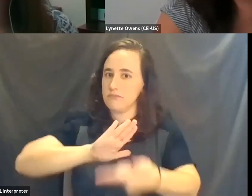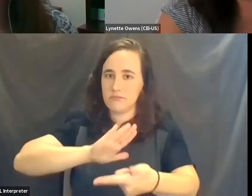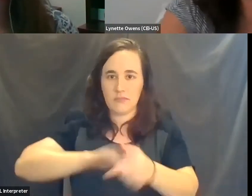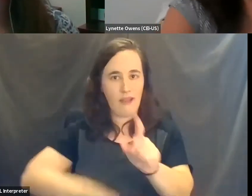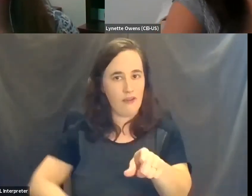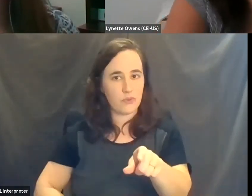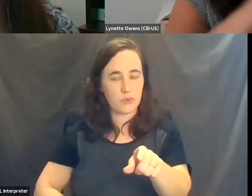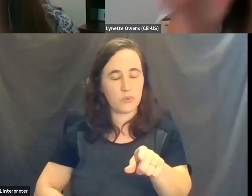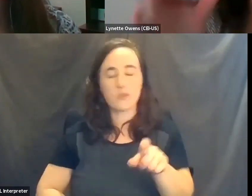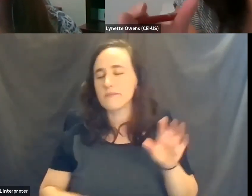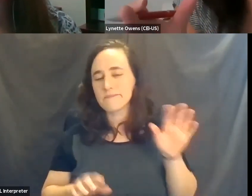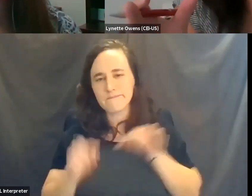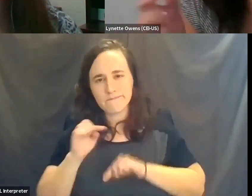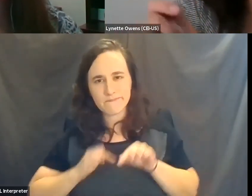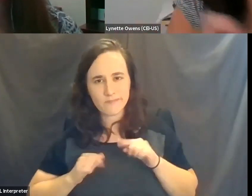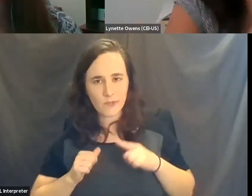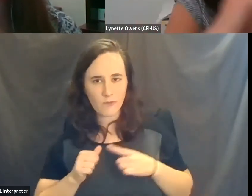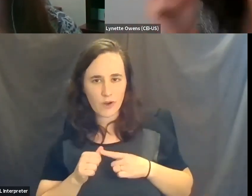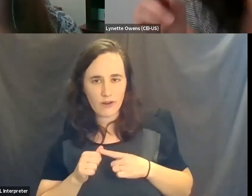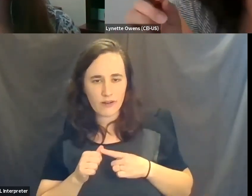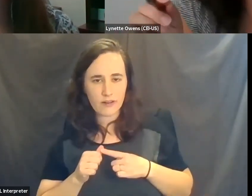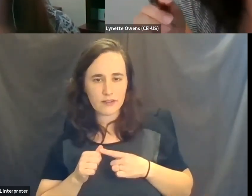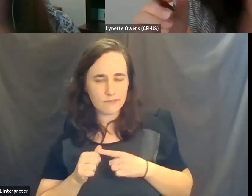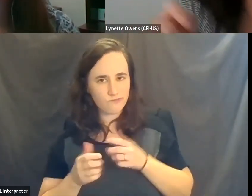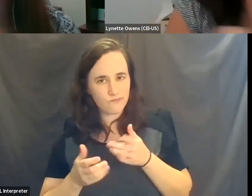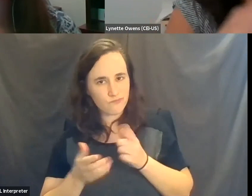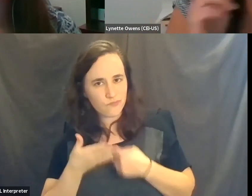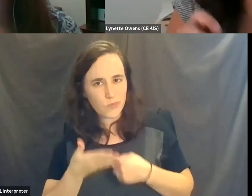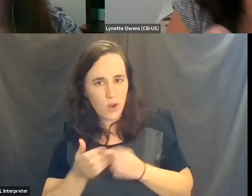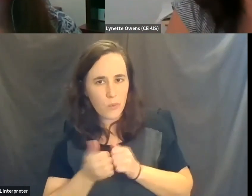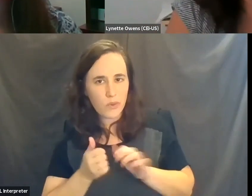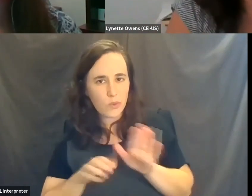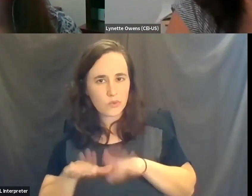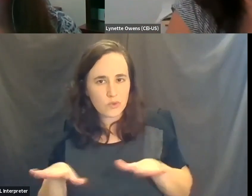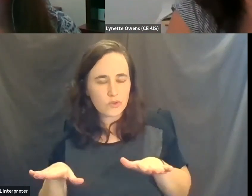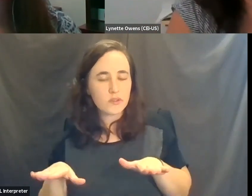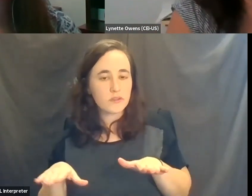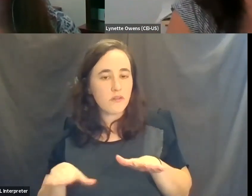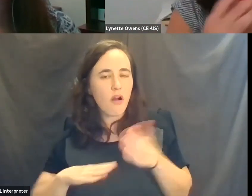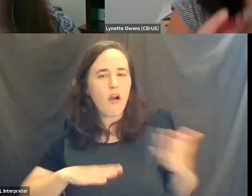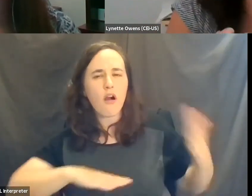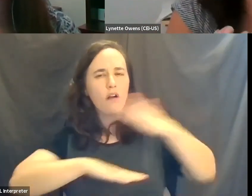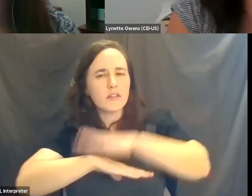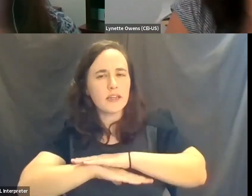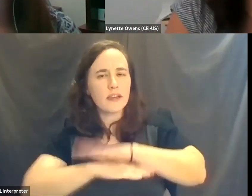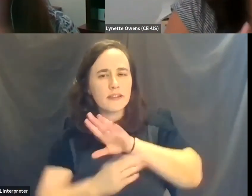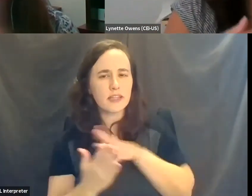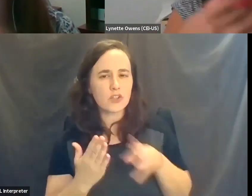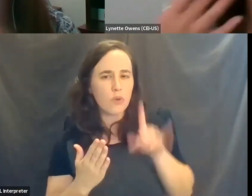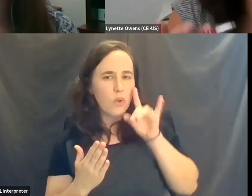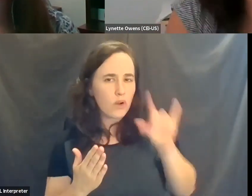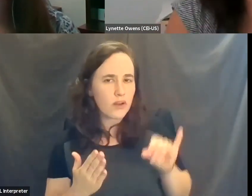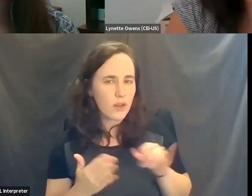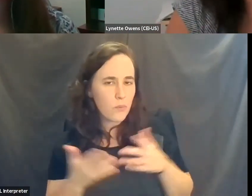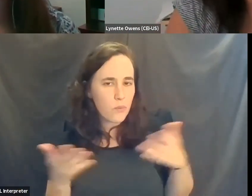to first talk to your kids about the entirety of a day and everything they needed to do in that day to stay healthy, to stay